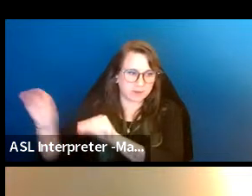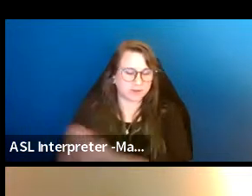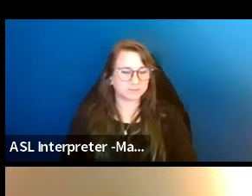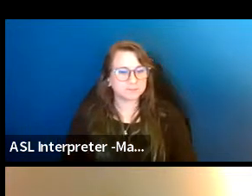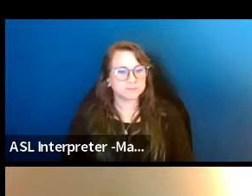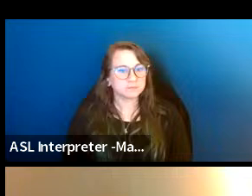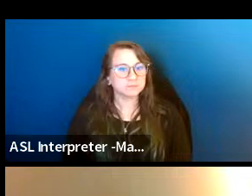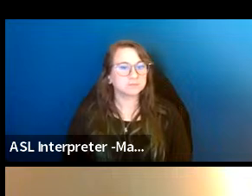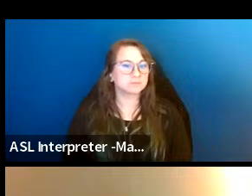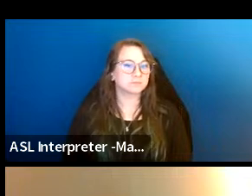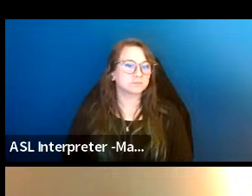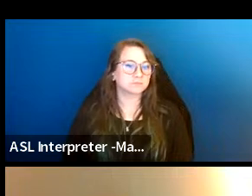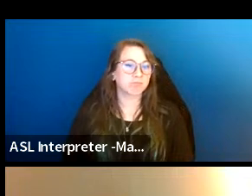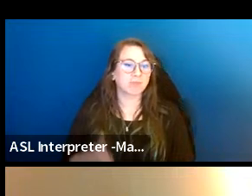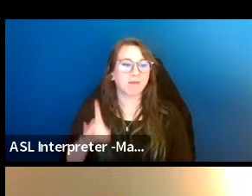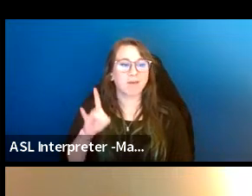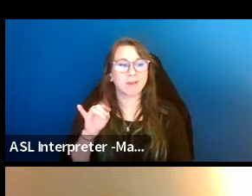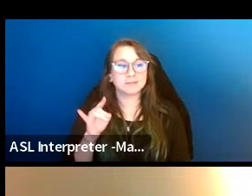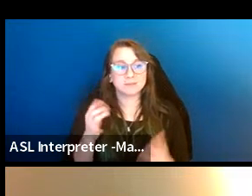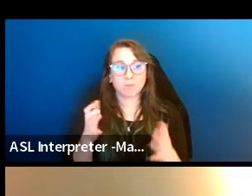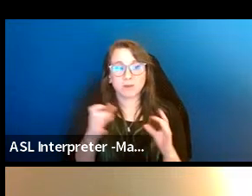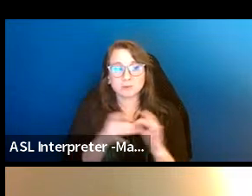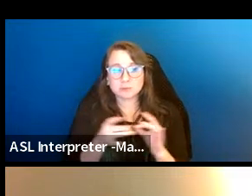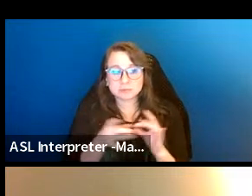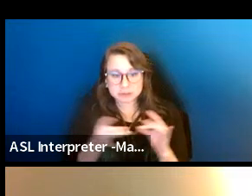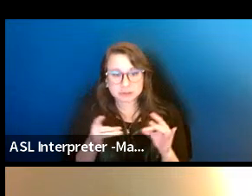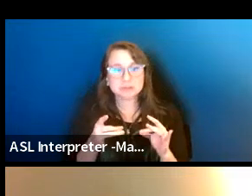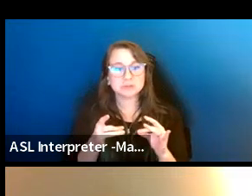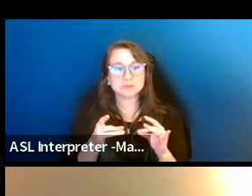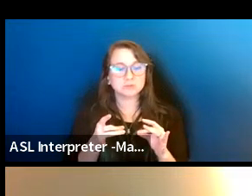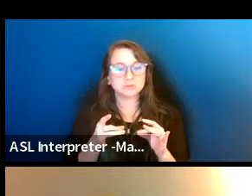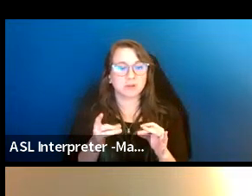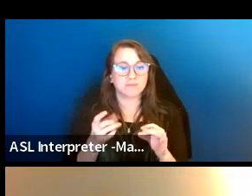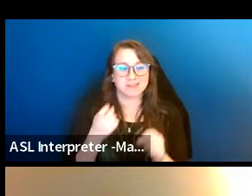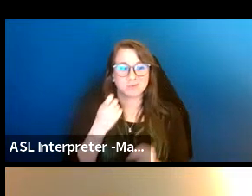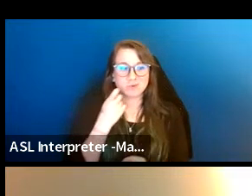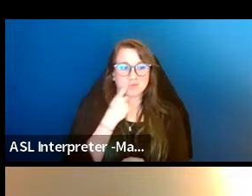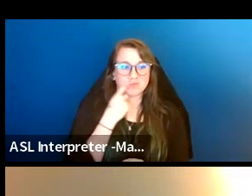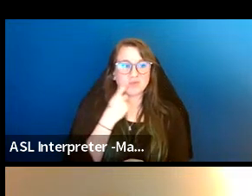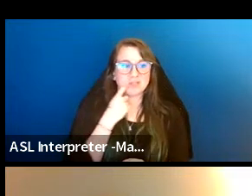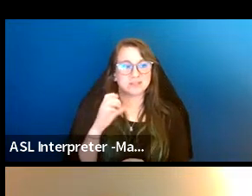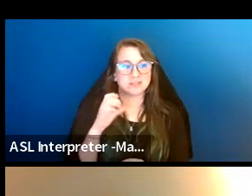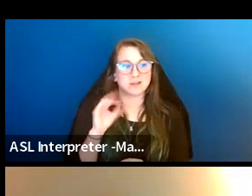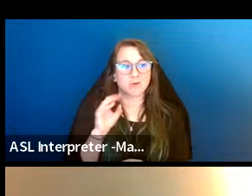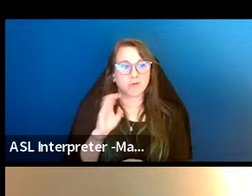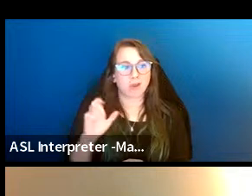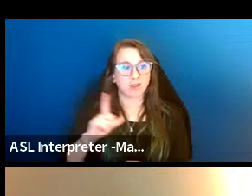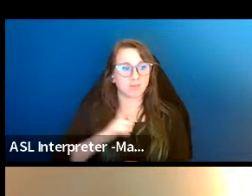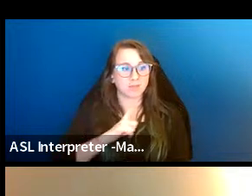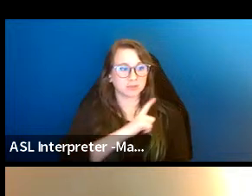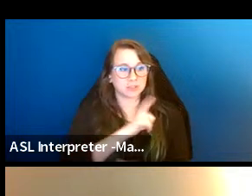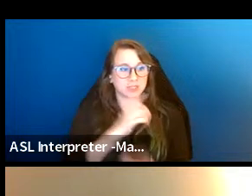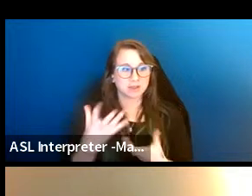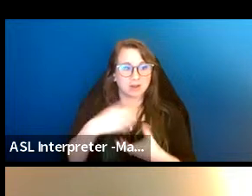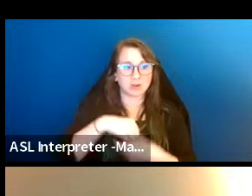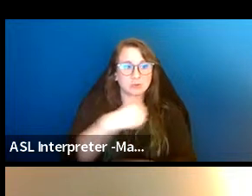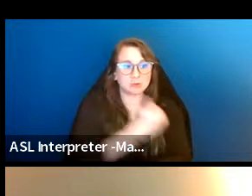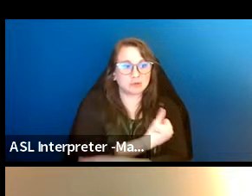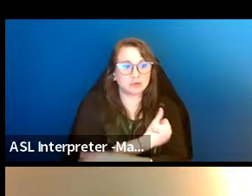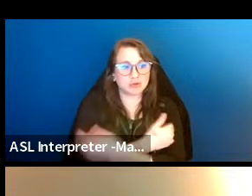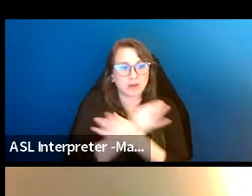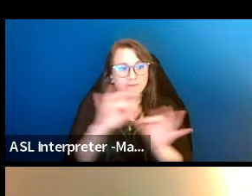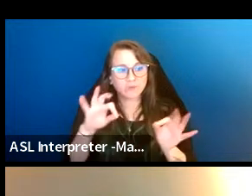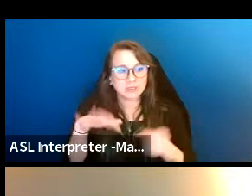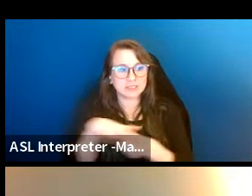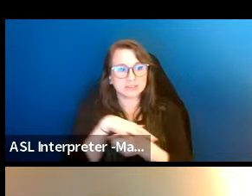did want to mention that with the initial passage of the latest crime legislation, which includes drug-free zones, we